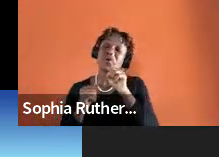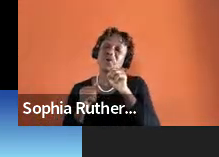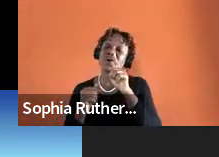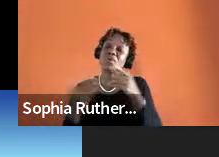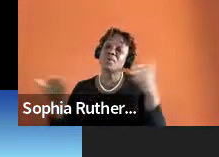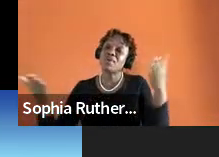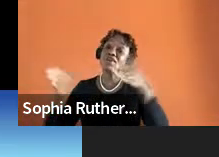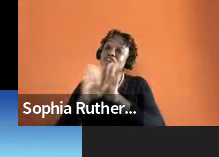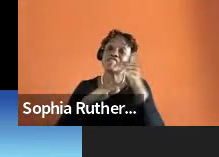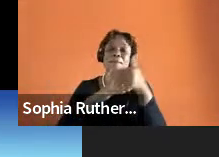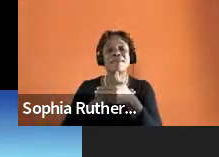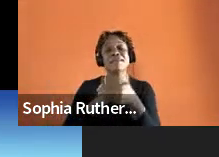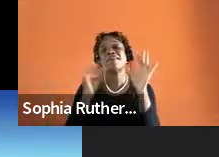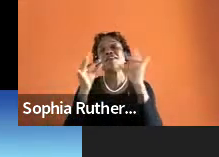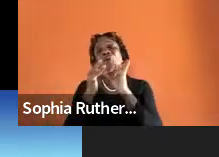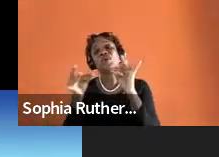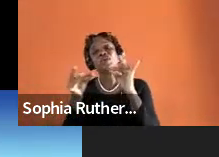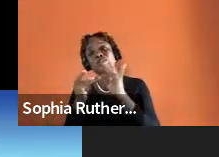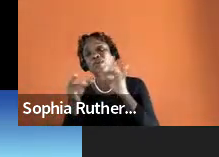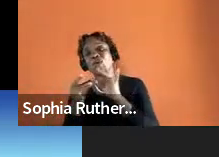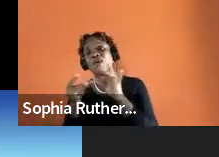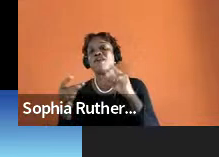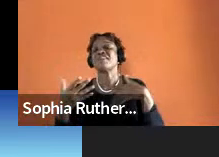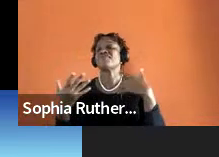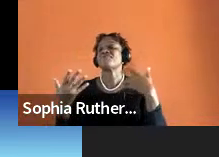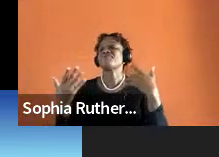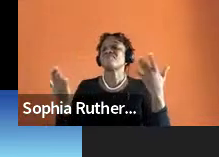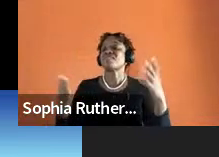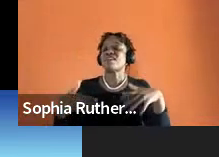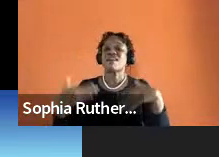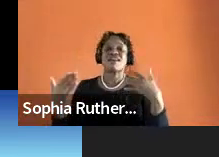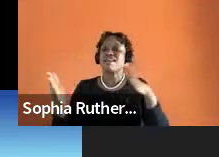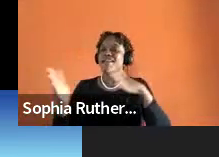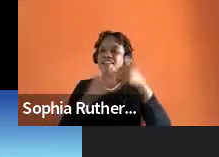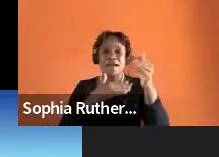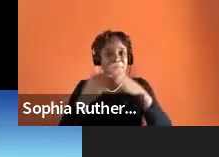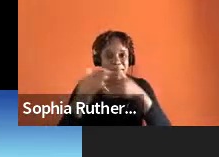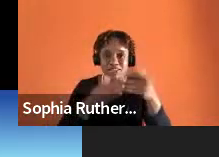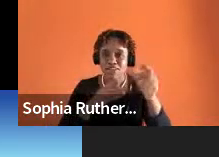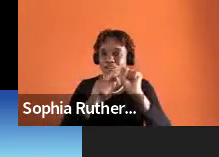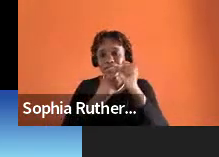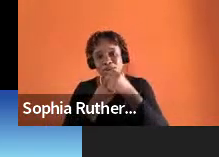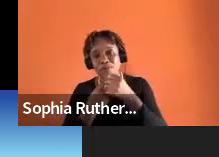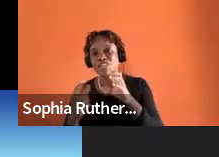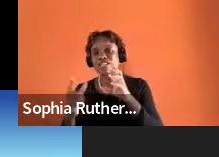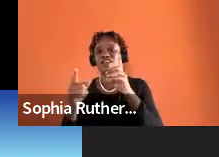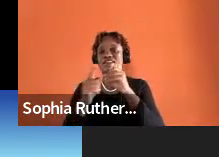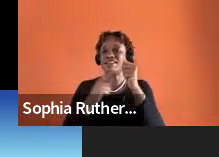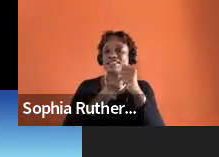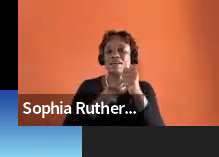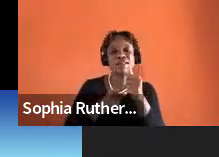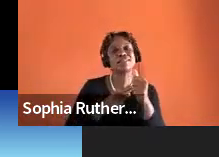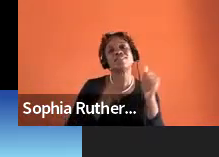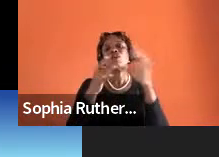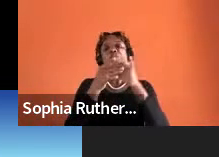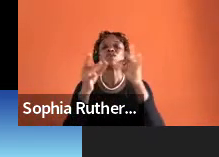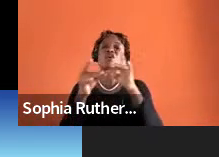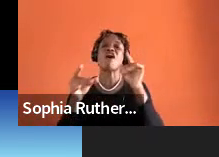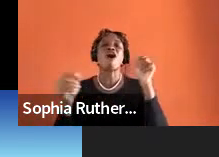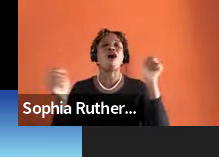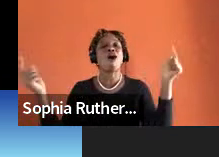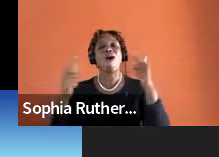that everyone, irrespective of your condition, everyone has a basic right to